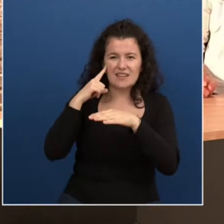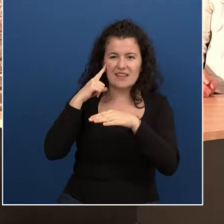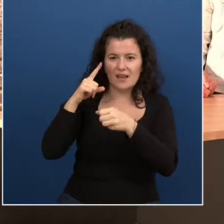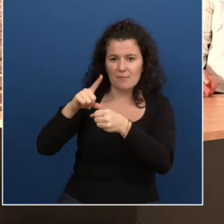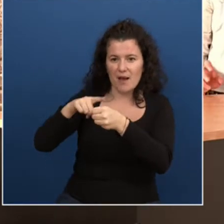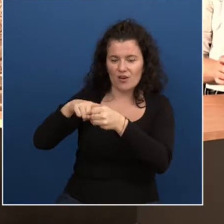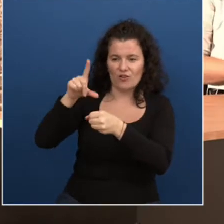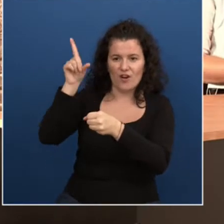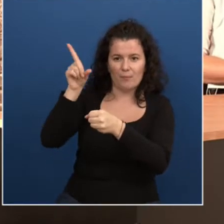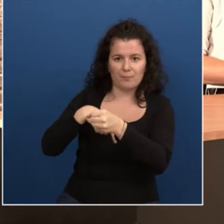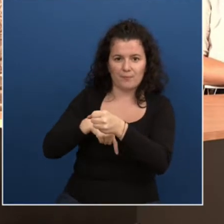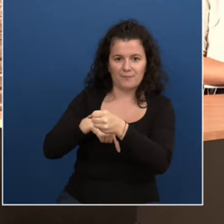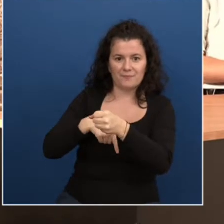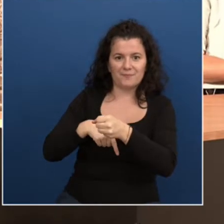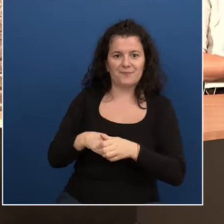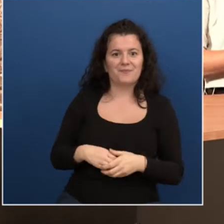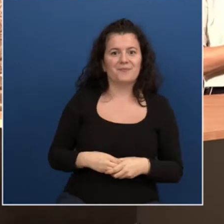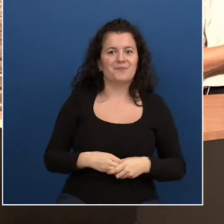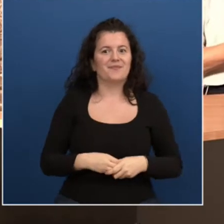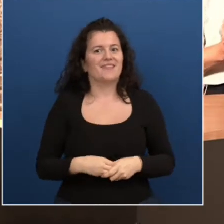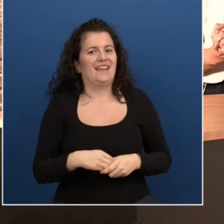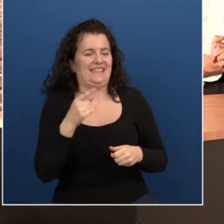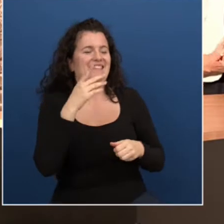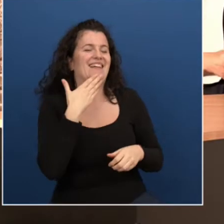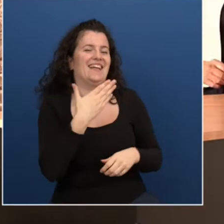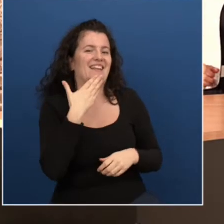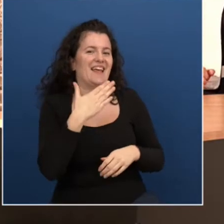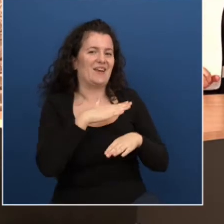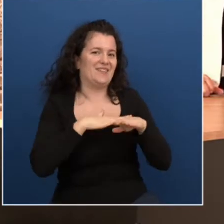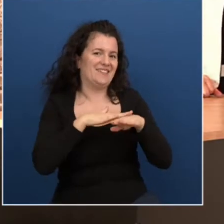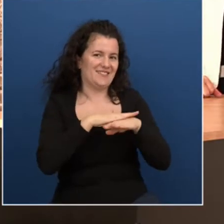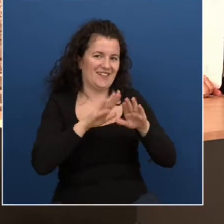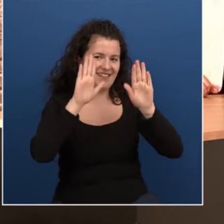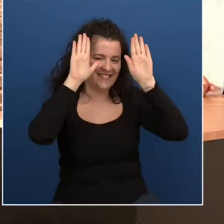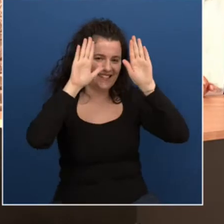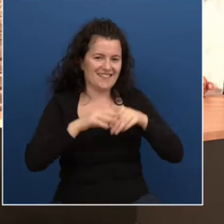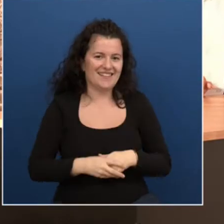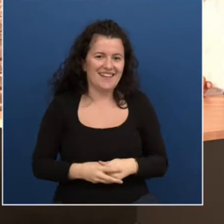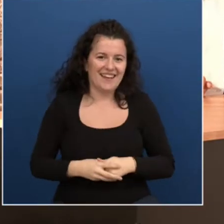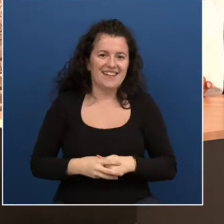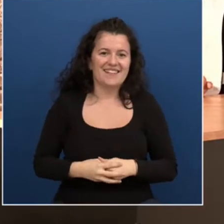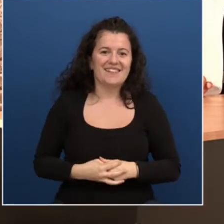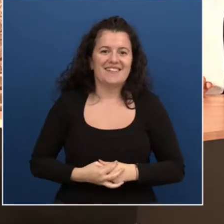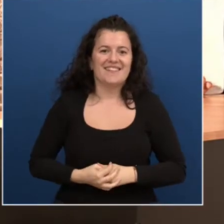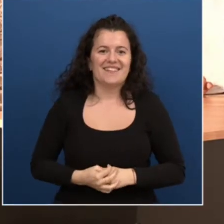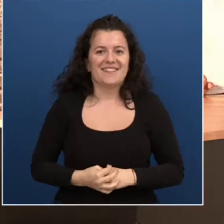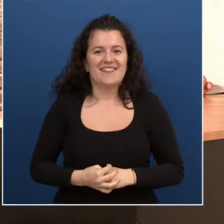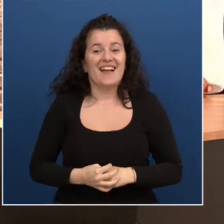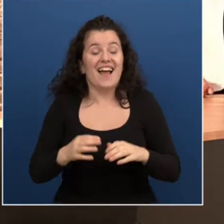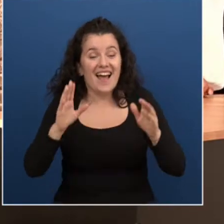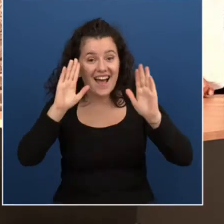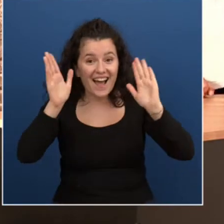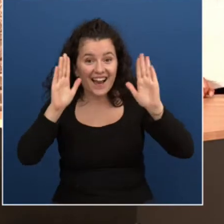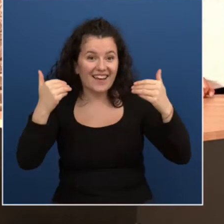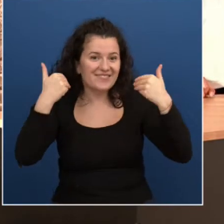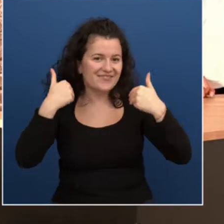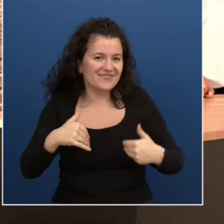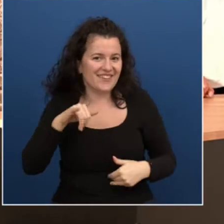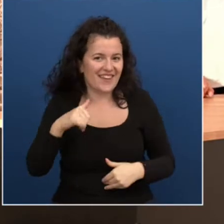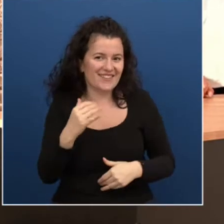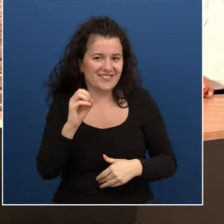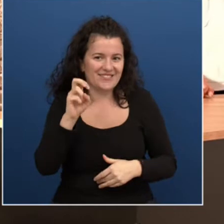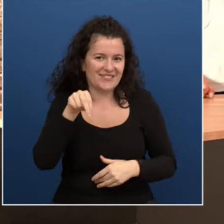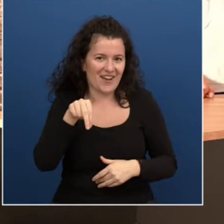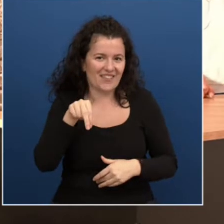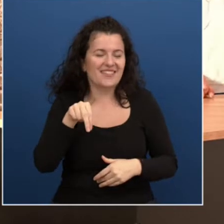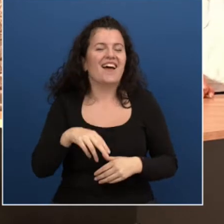Thank you, and my apologies. Hey, we can hear you. Awesome. Yes. Hello, everyone. My name is John Wade, and I'm a program